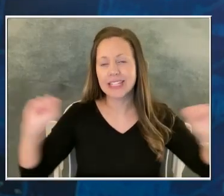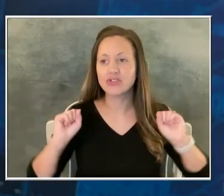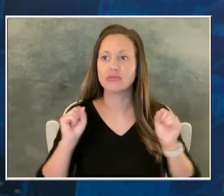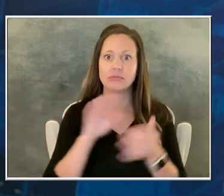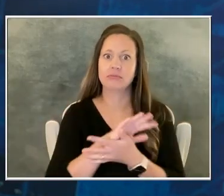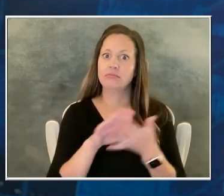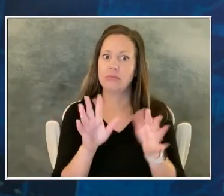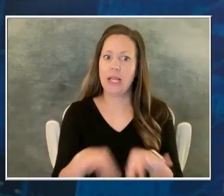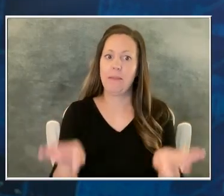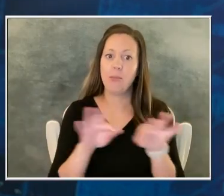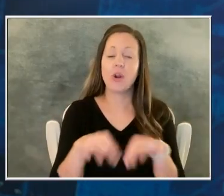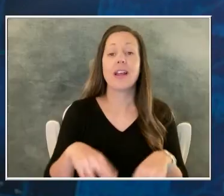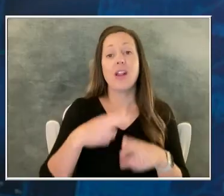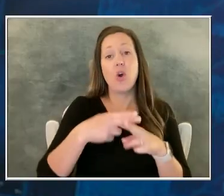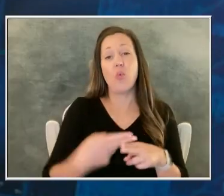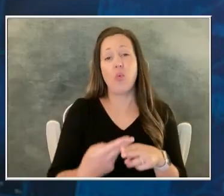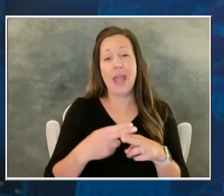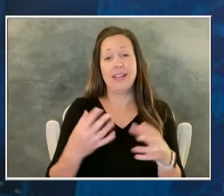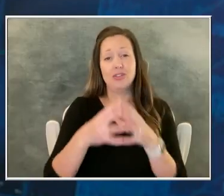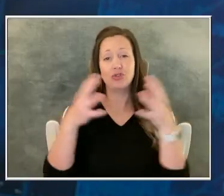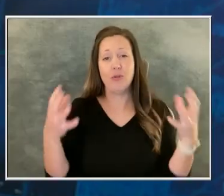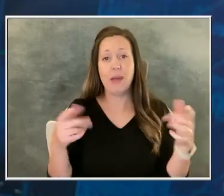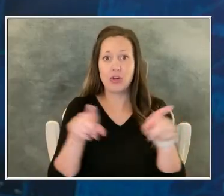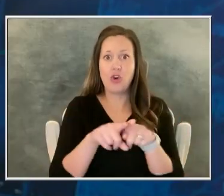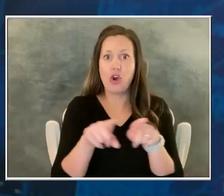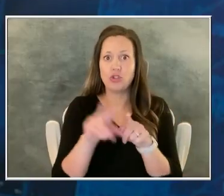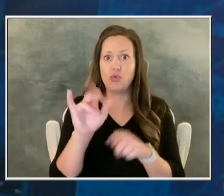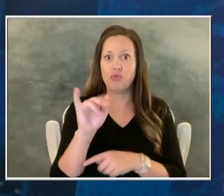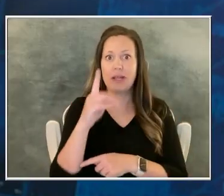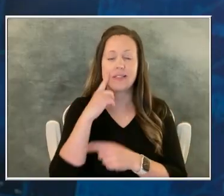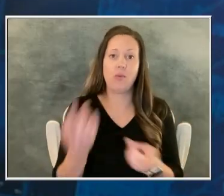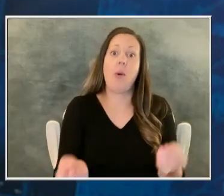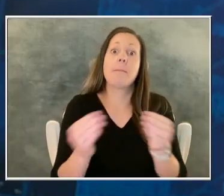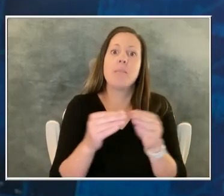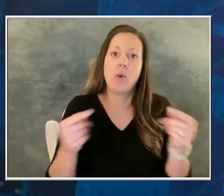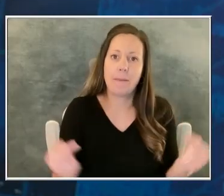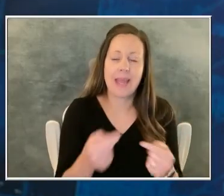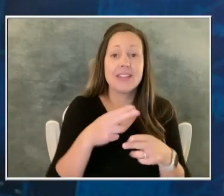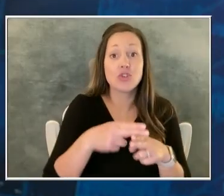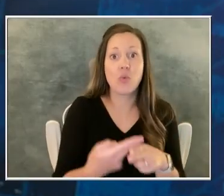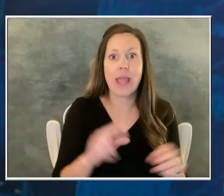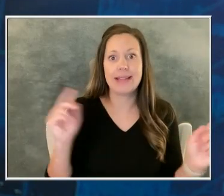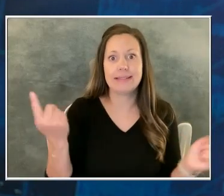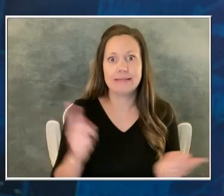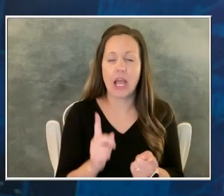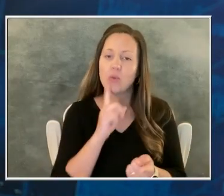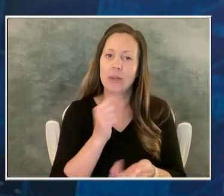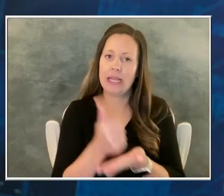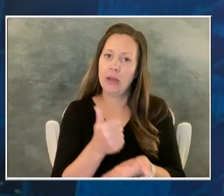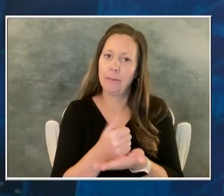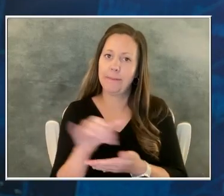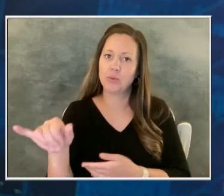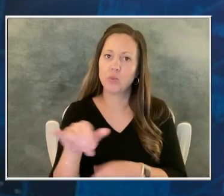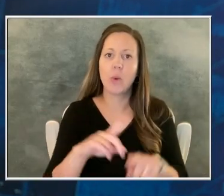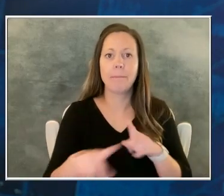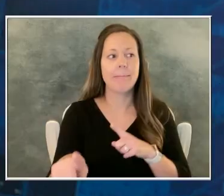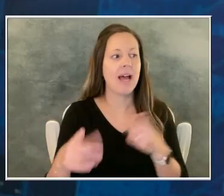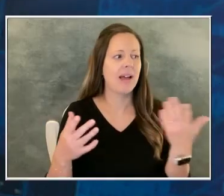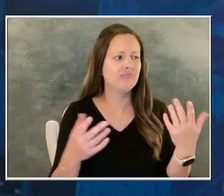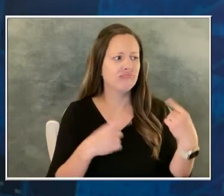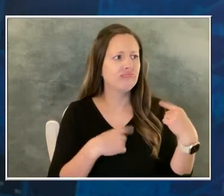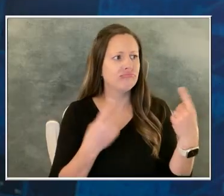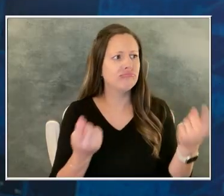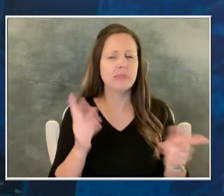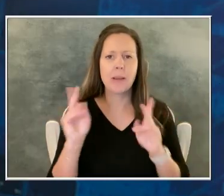overweight is also a risk factor for having more pain. So bringing your weight down, all these kinds of things are important. But historically people have done a lot of, let's